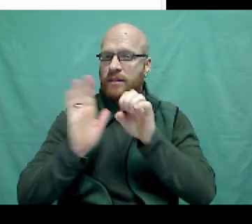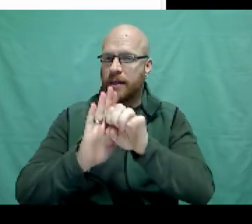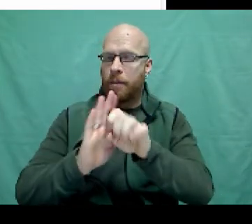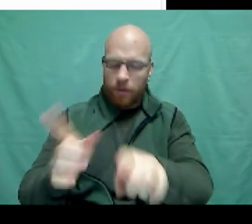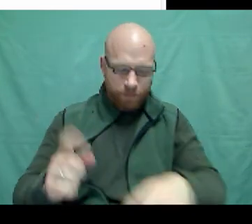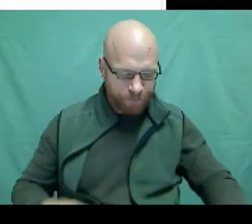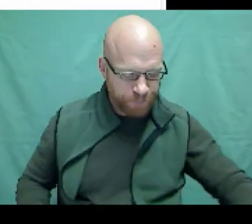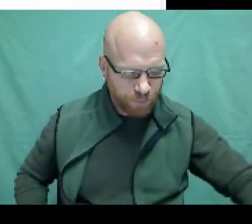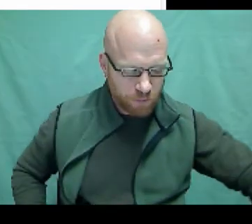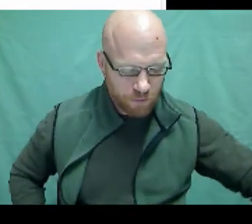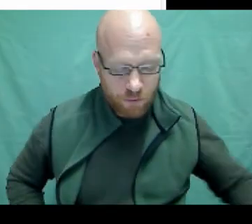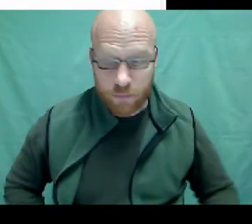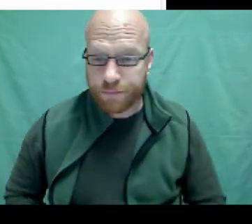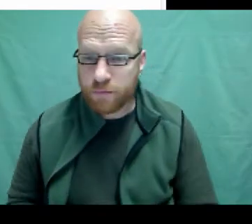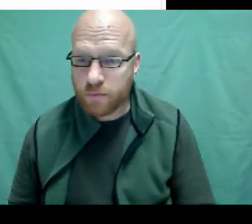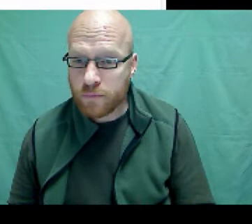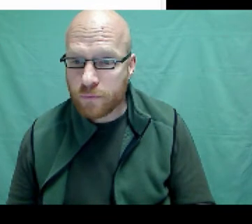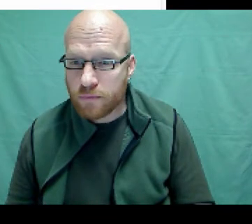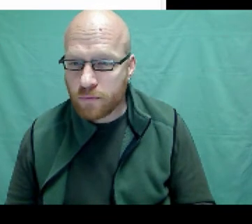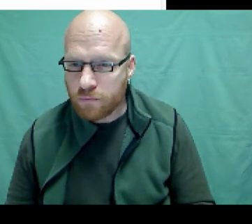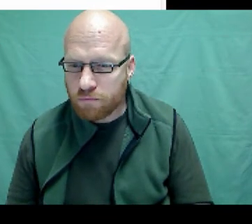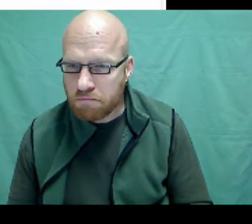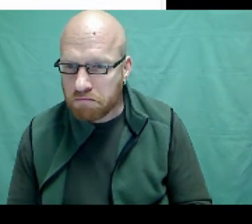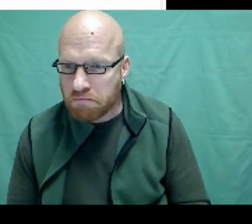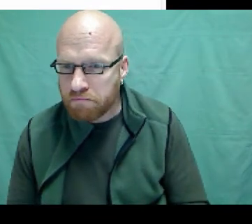have perfect squares or not. Like, here's our examples.